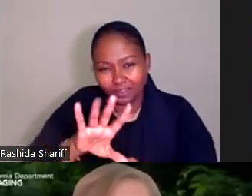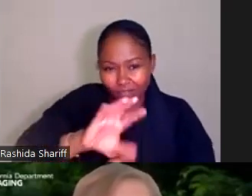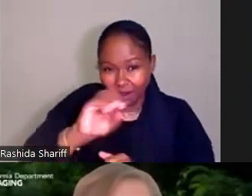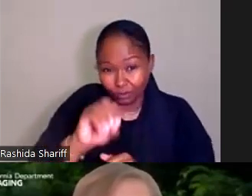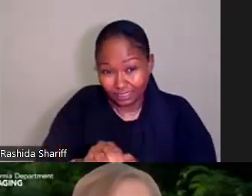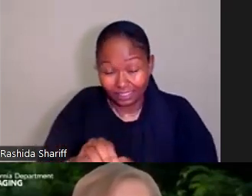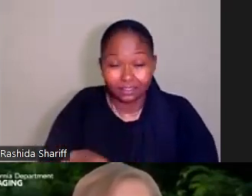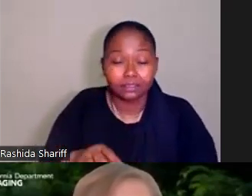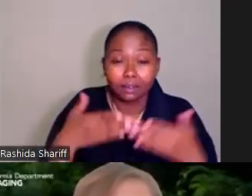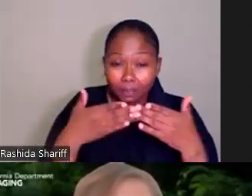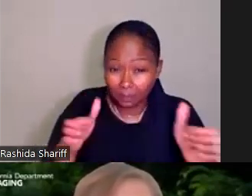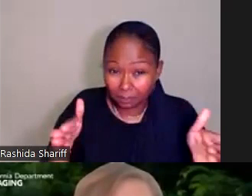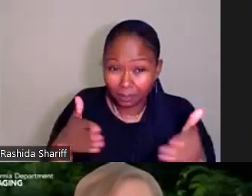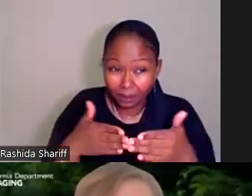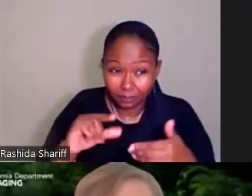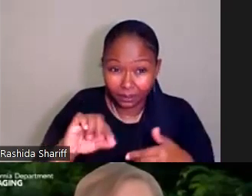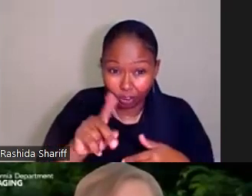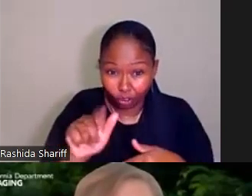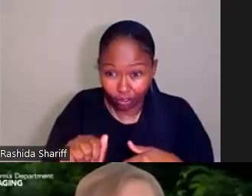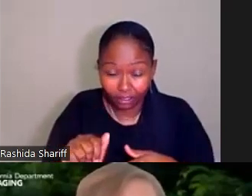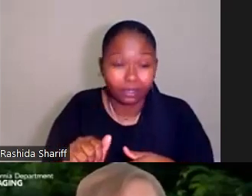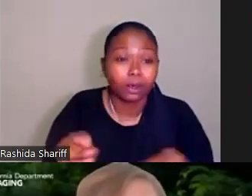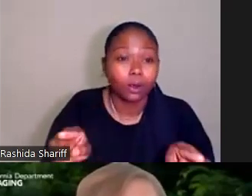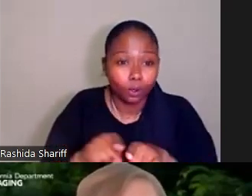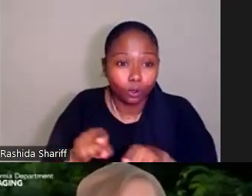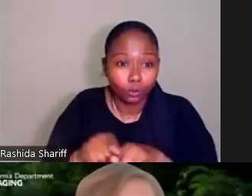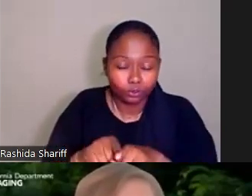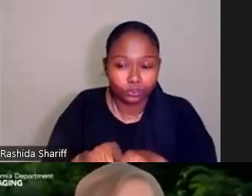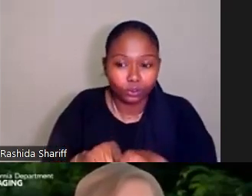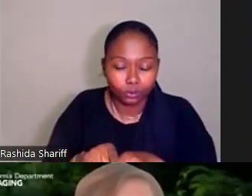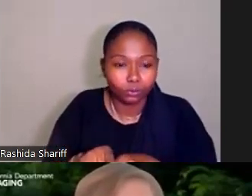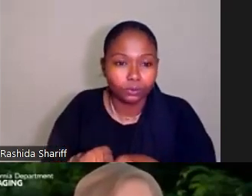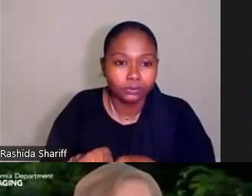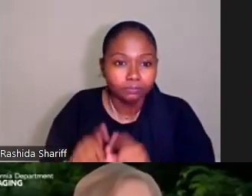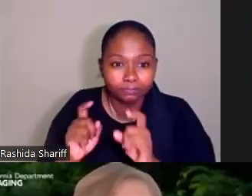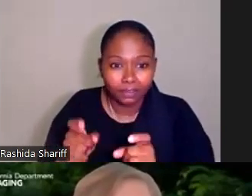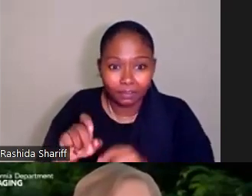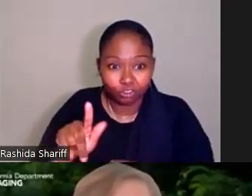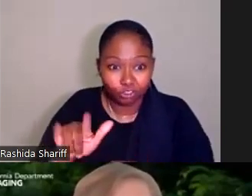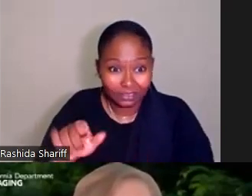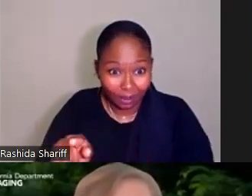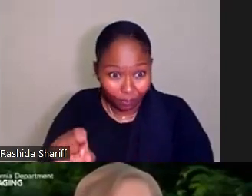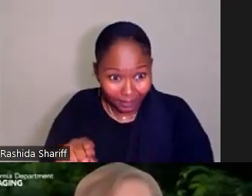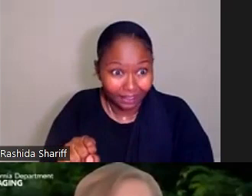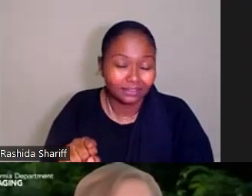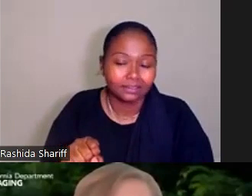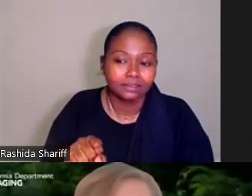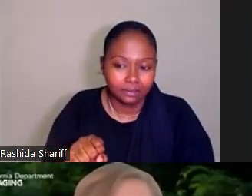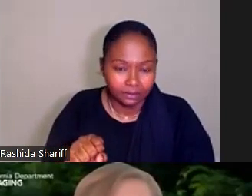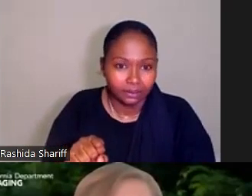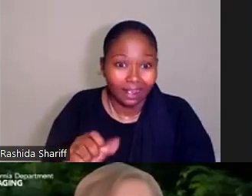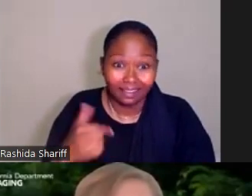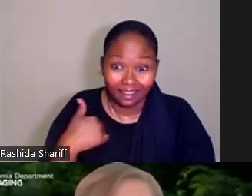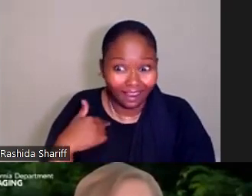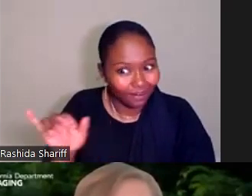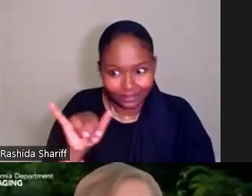public guardian also administers LPS conservatorship, and they have this exact same budget. So when I asked the counties during the